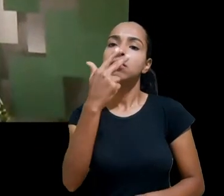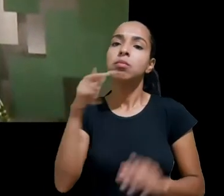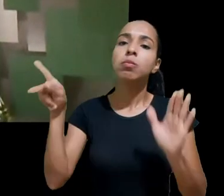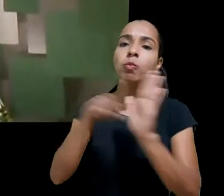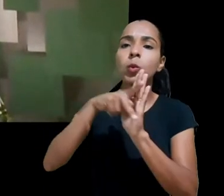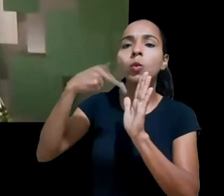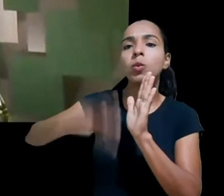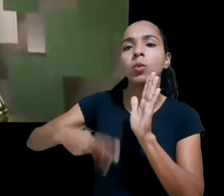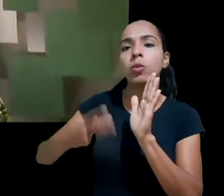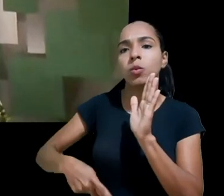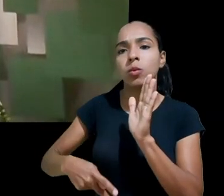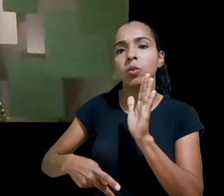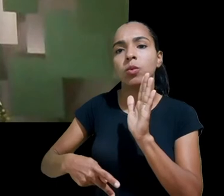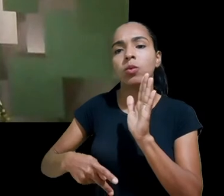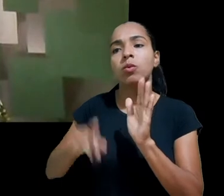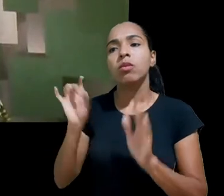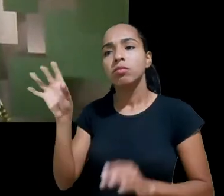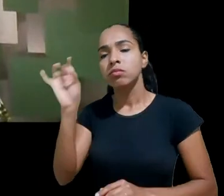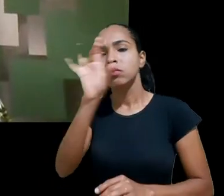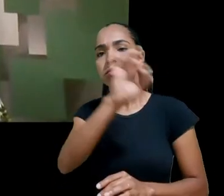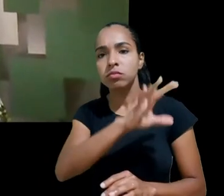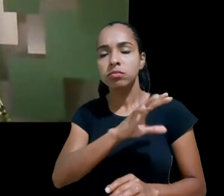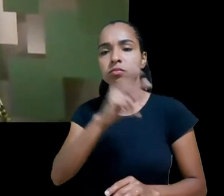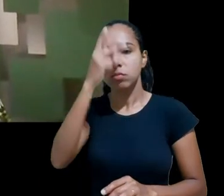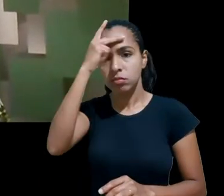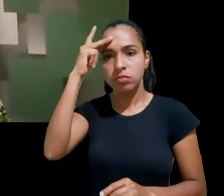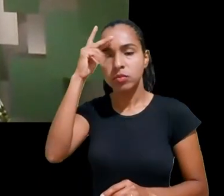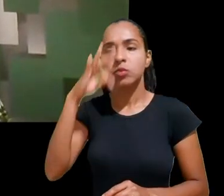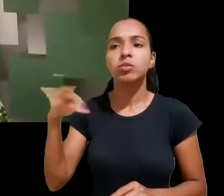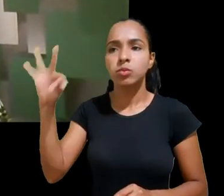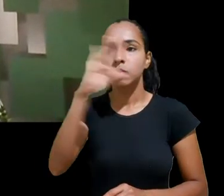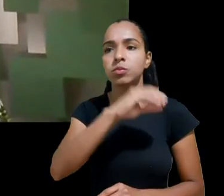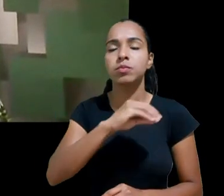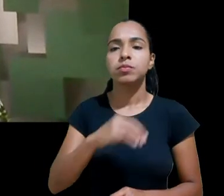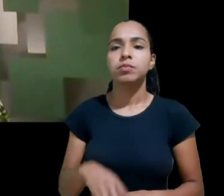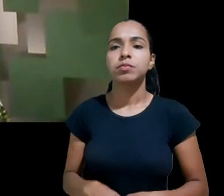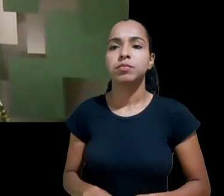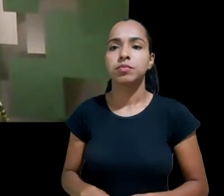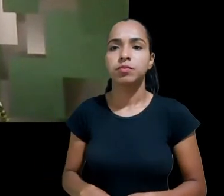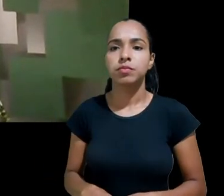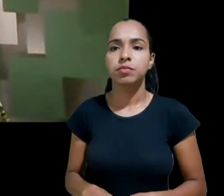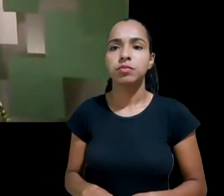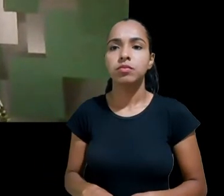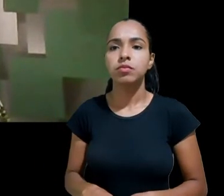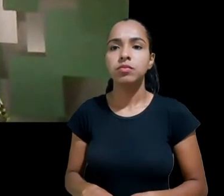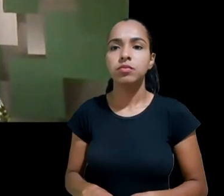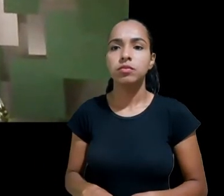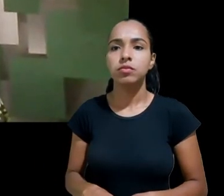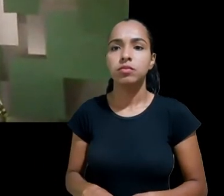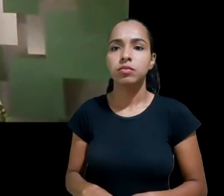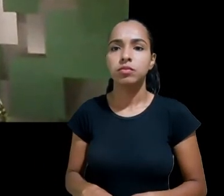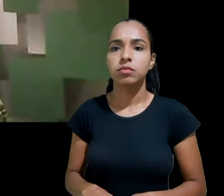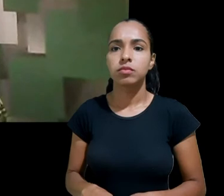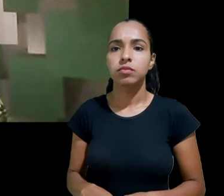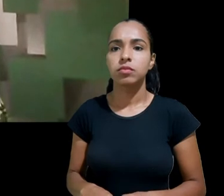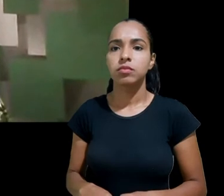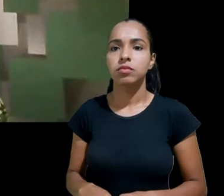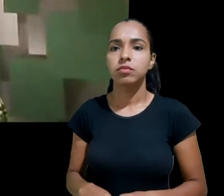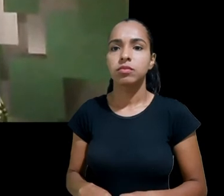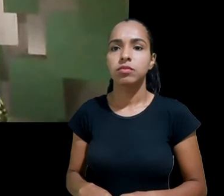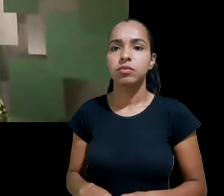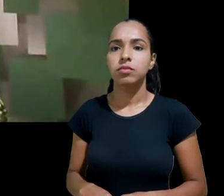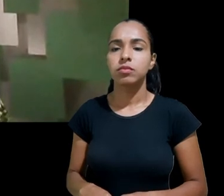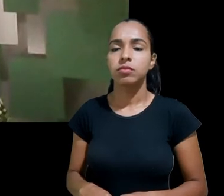of the various audience that we engage with and we feel that that will be one of the ways to to empower